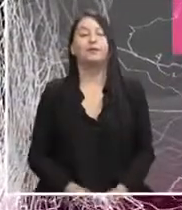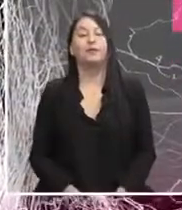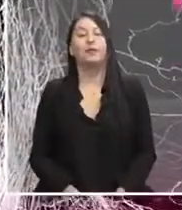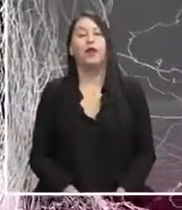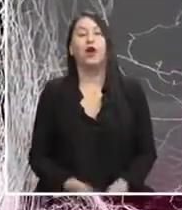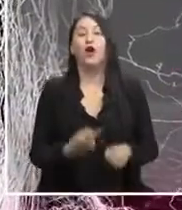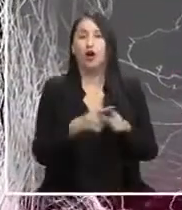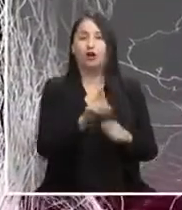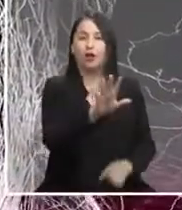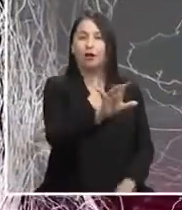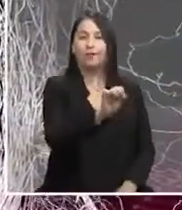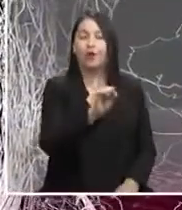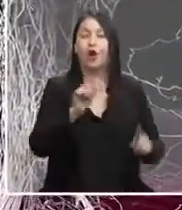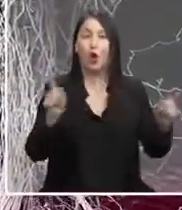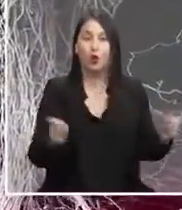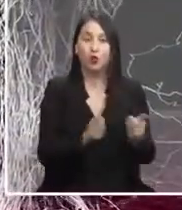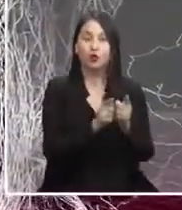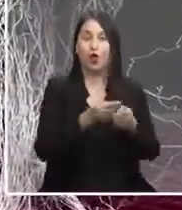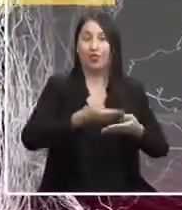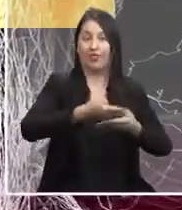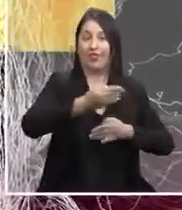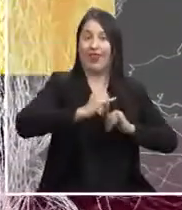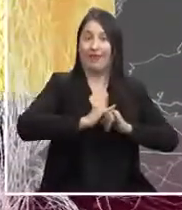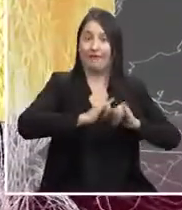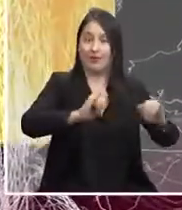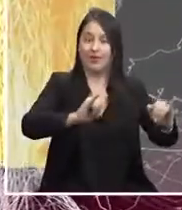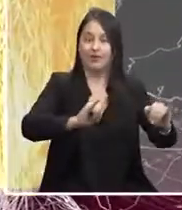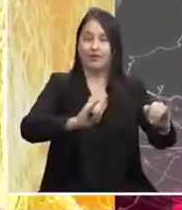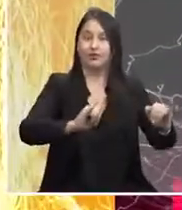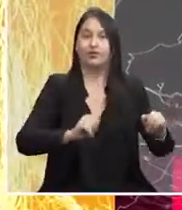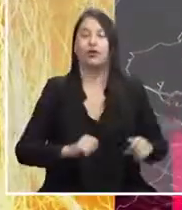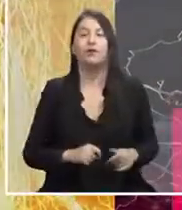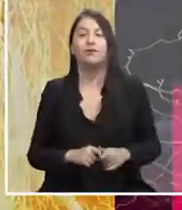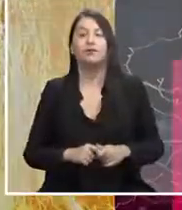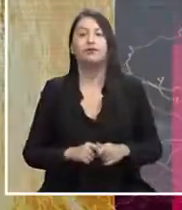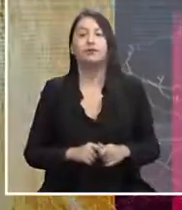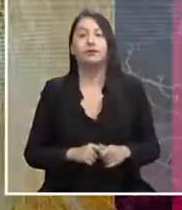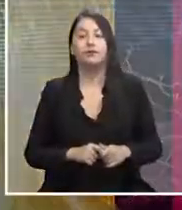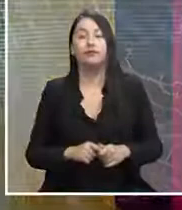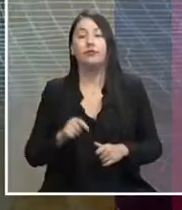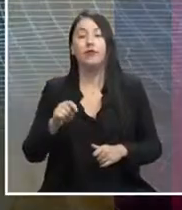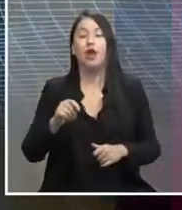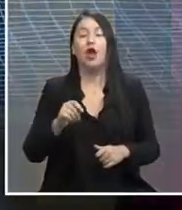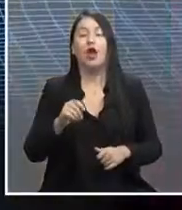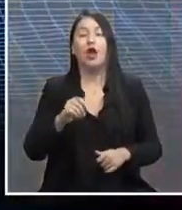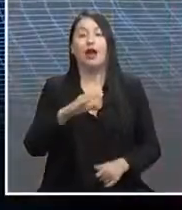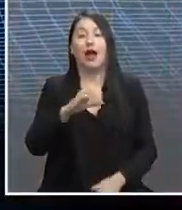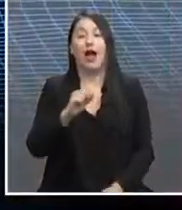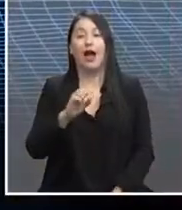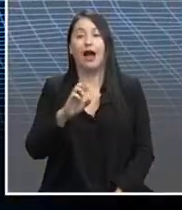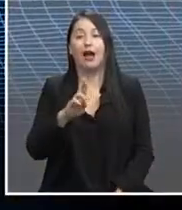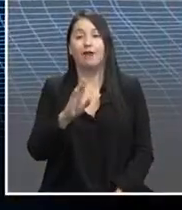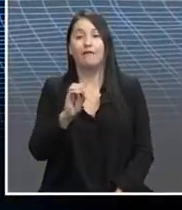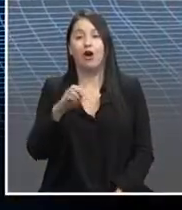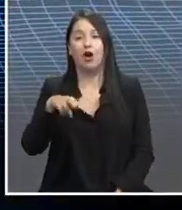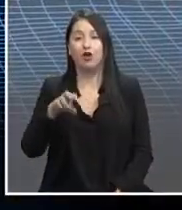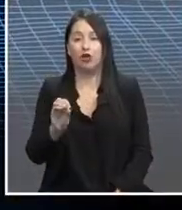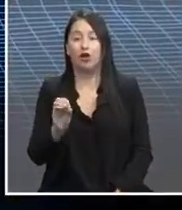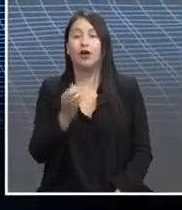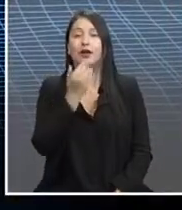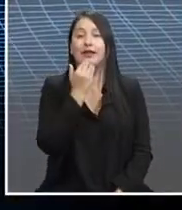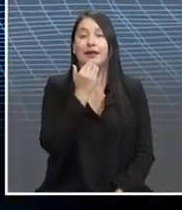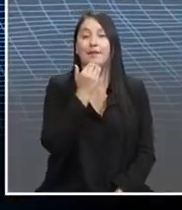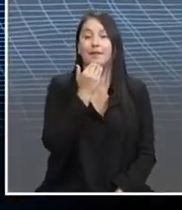dioxide emissions and in the emissions of other greenhouse gases, limiting warming to 1.5 degrees C will be out